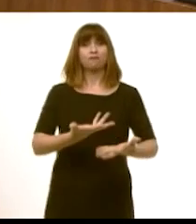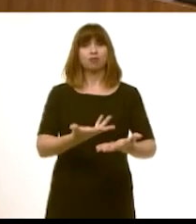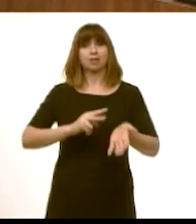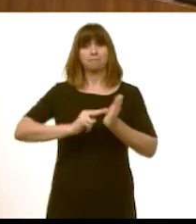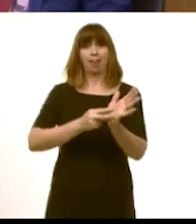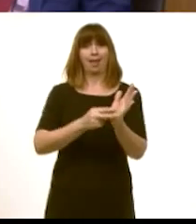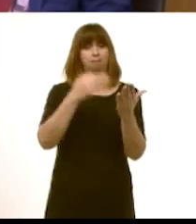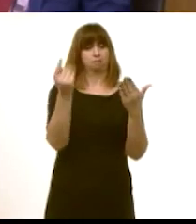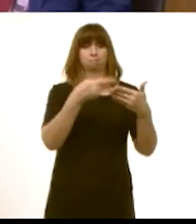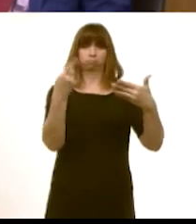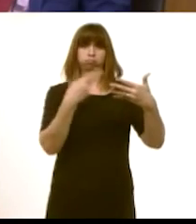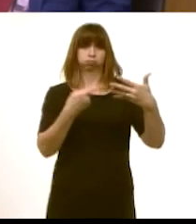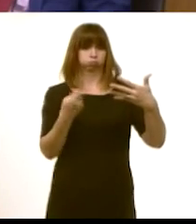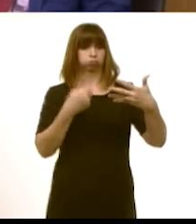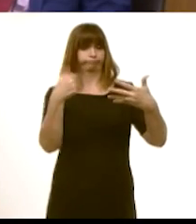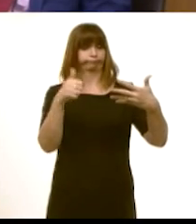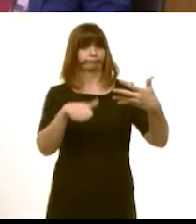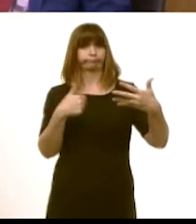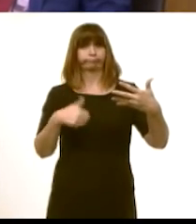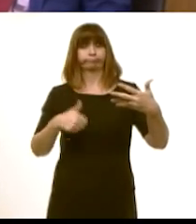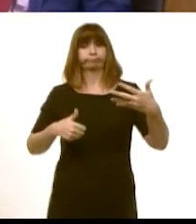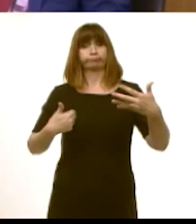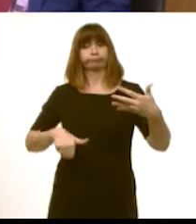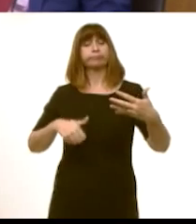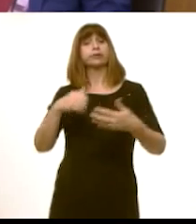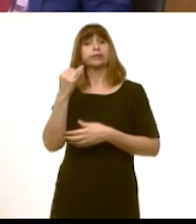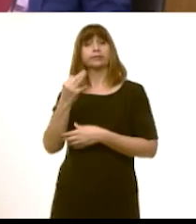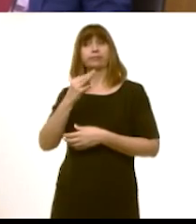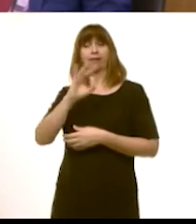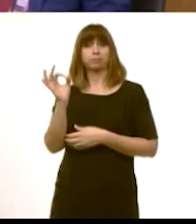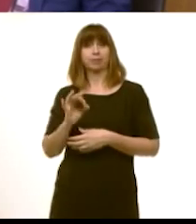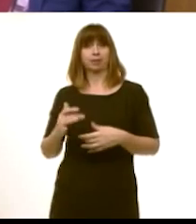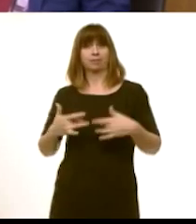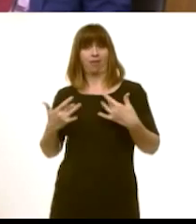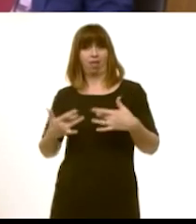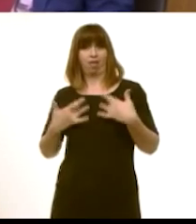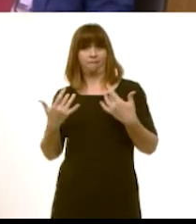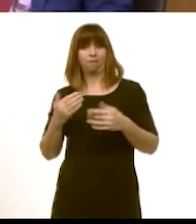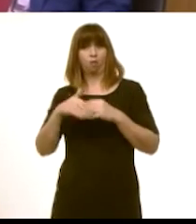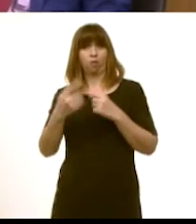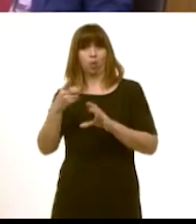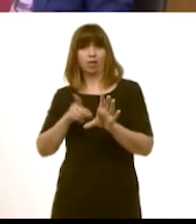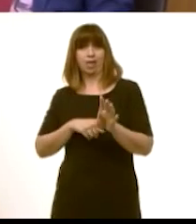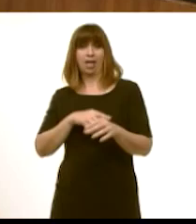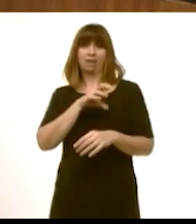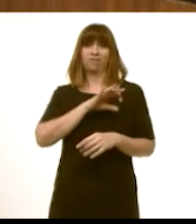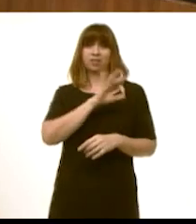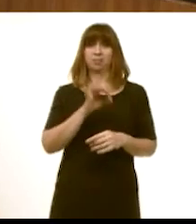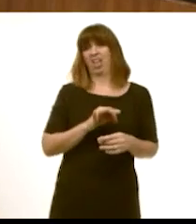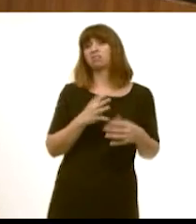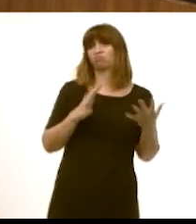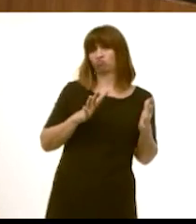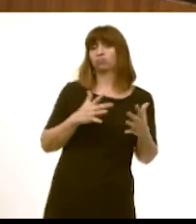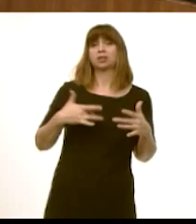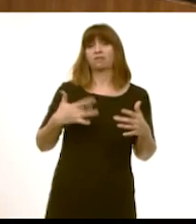first time, more than 70% of people diagnosed with cancer survive at least 1 year, and more than half can expect to survive for at least 5 years. Thank you